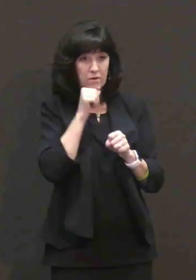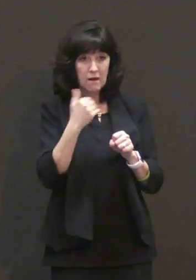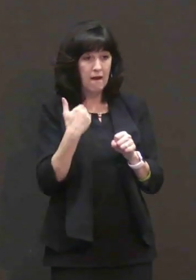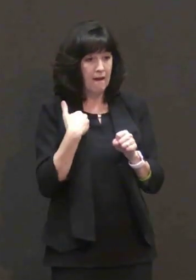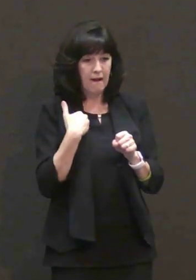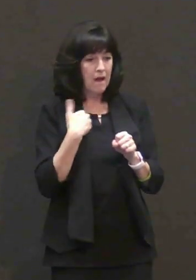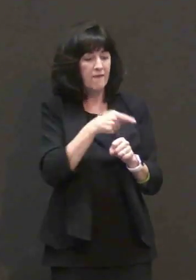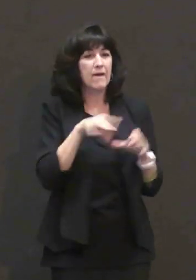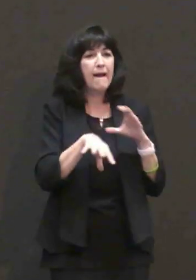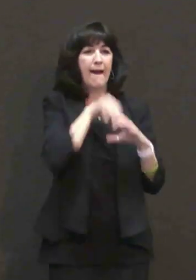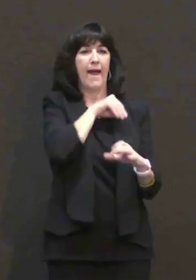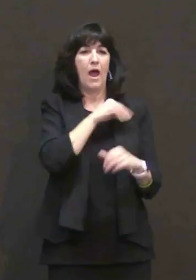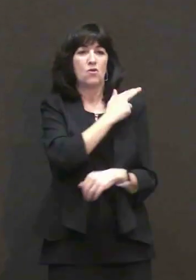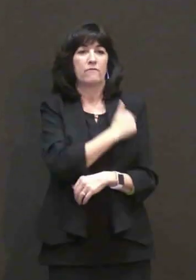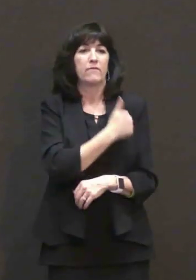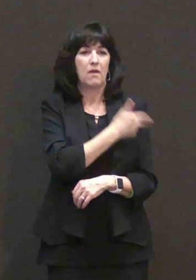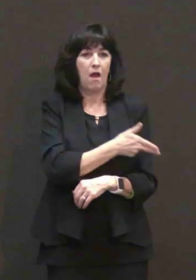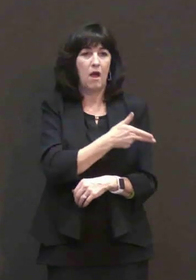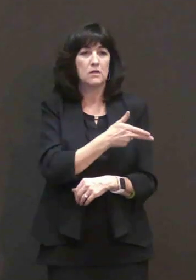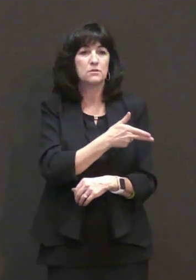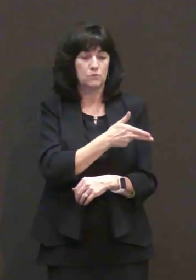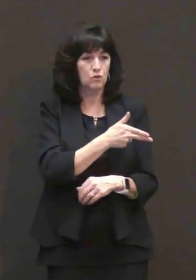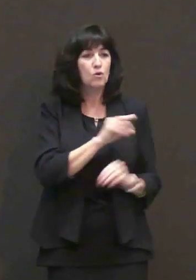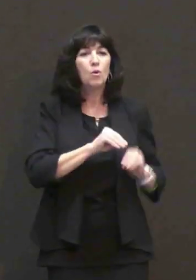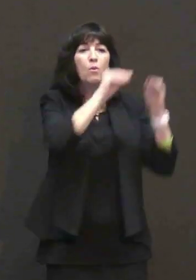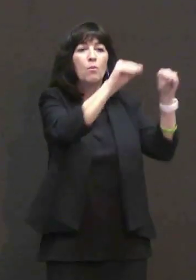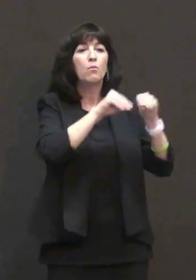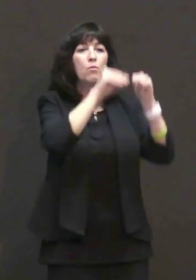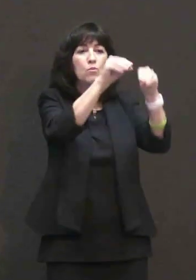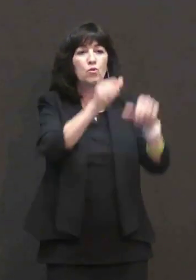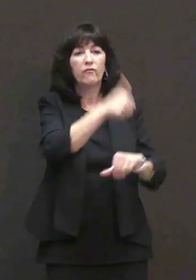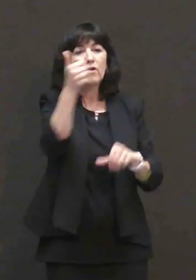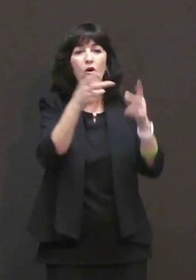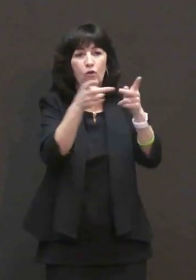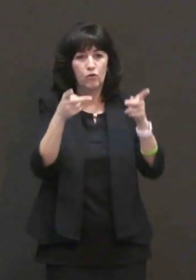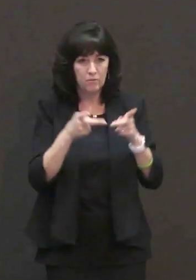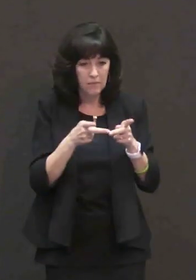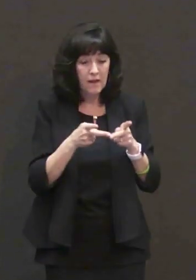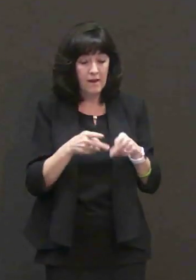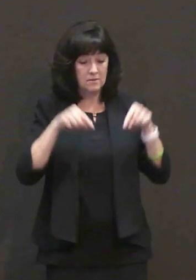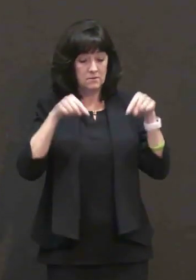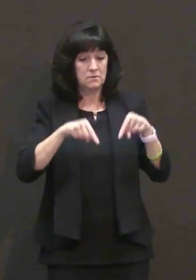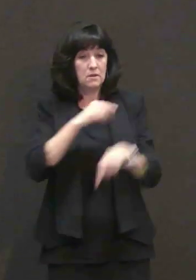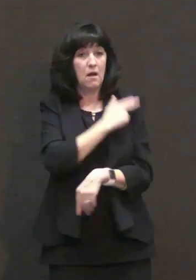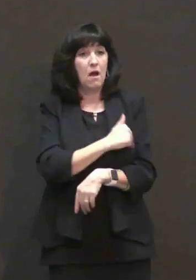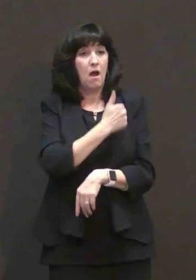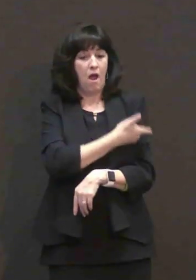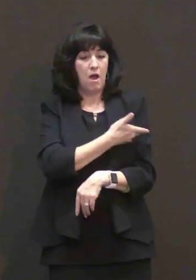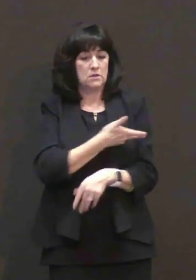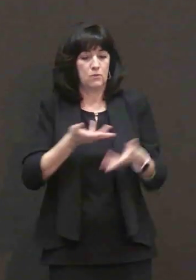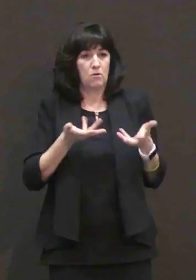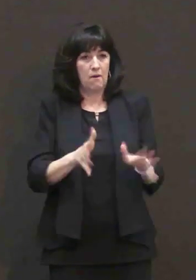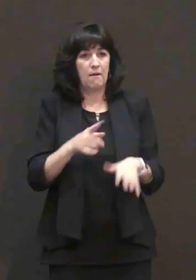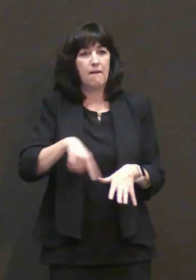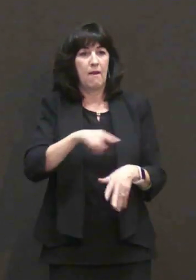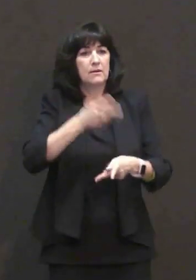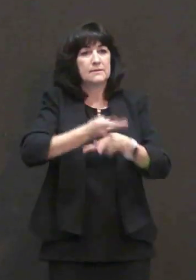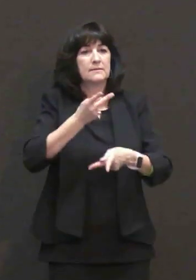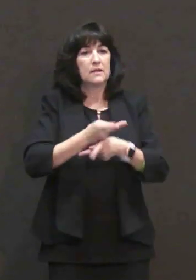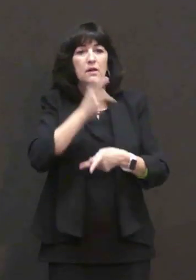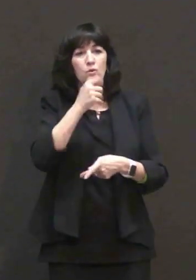of hospitals to free up space within the hospitals to be able to provide that critical care that